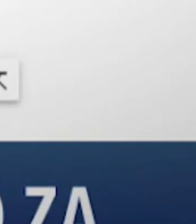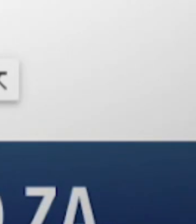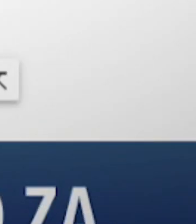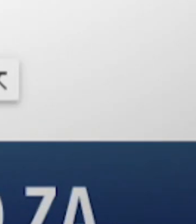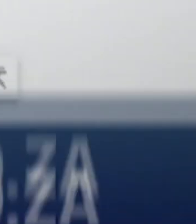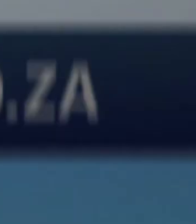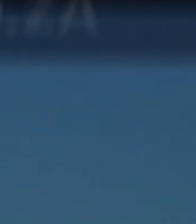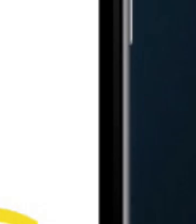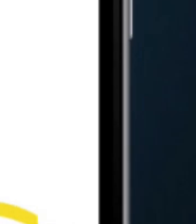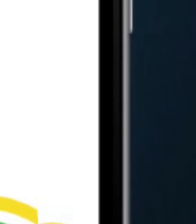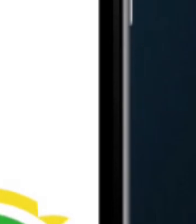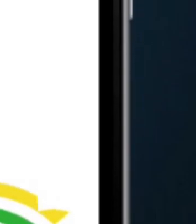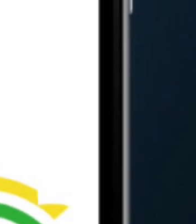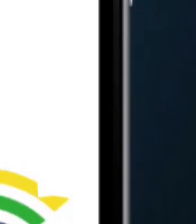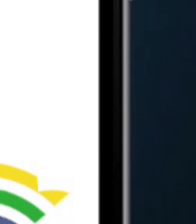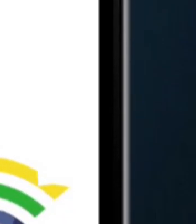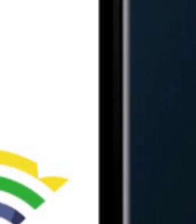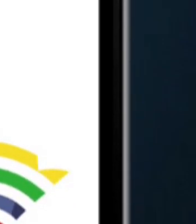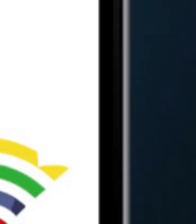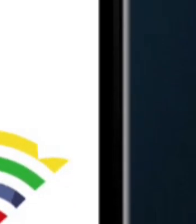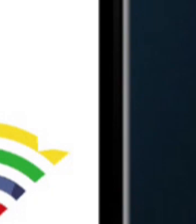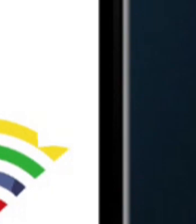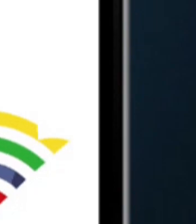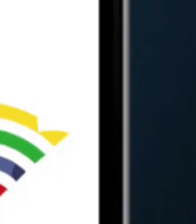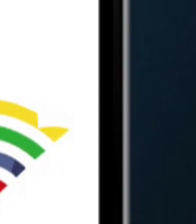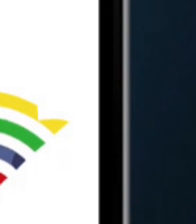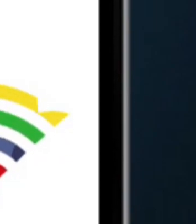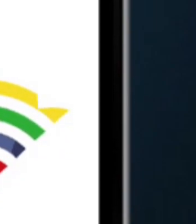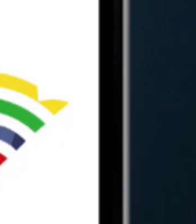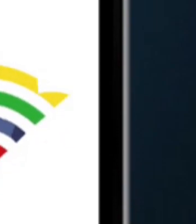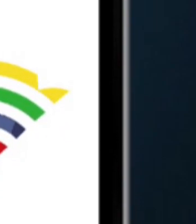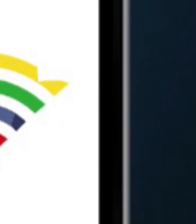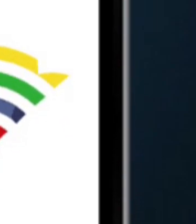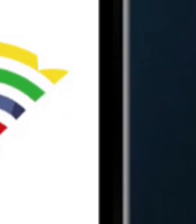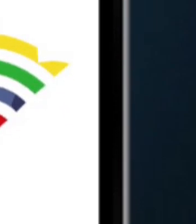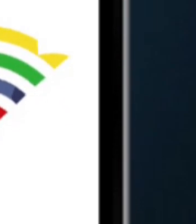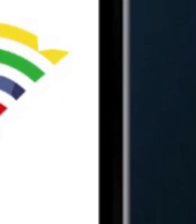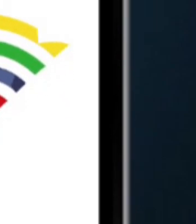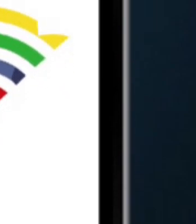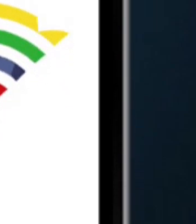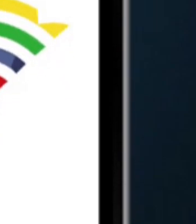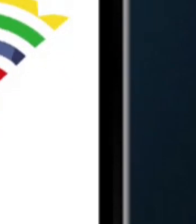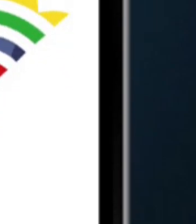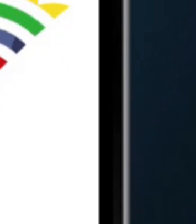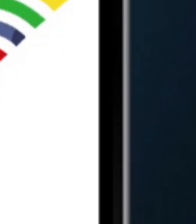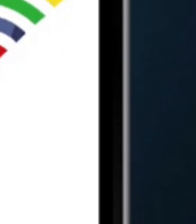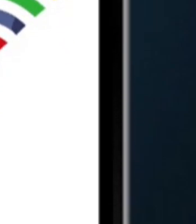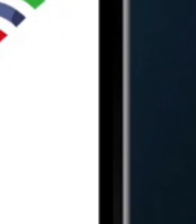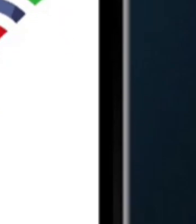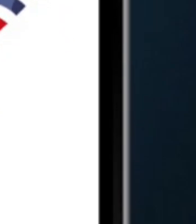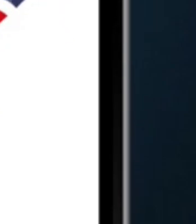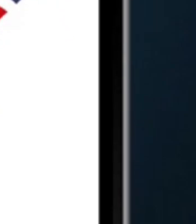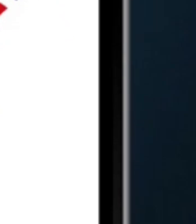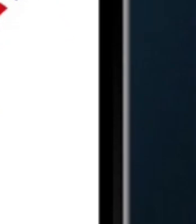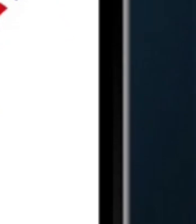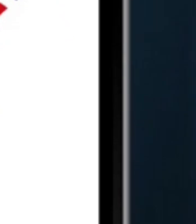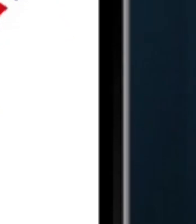news@sabc.co.za. SABC News, lentšu la gago le ikemetše ga re tsee letlhakore.